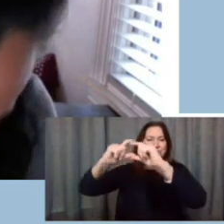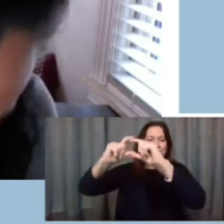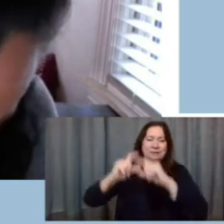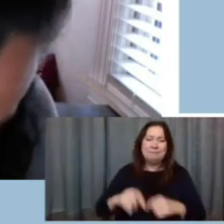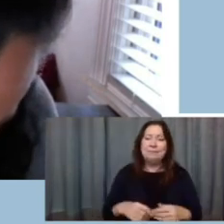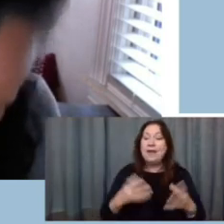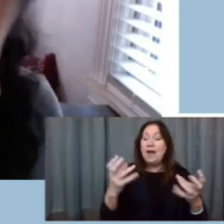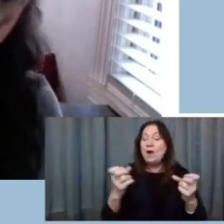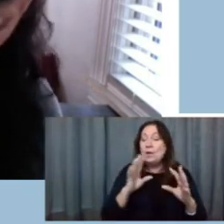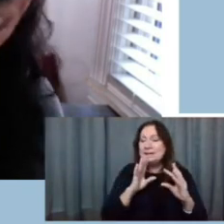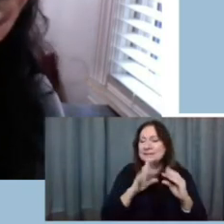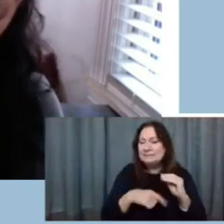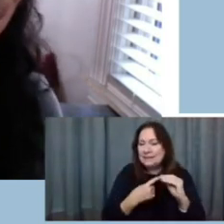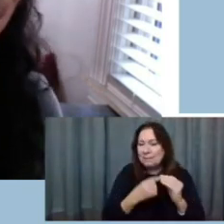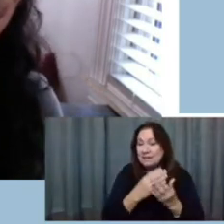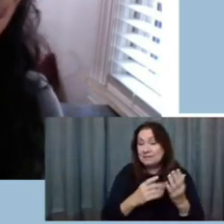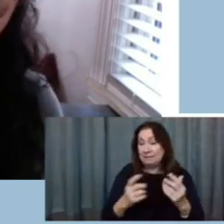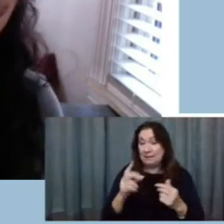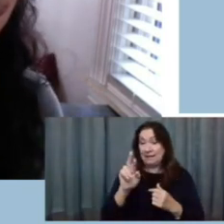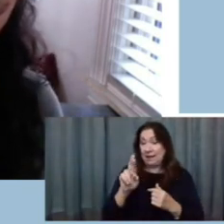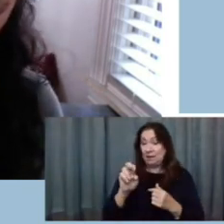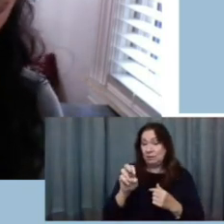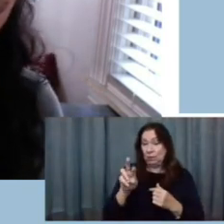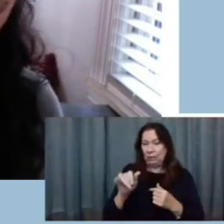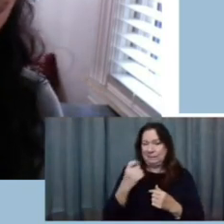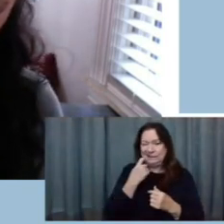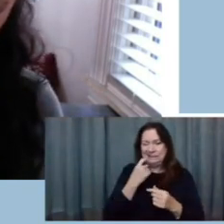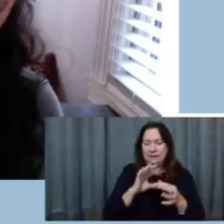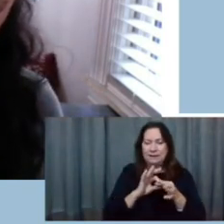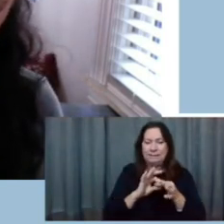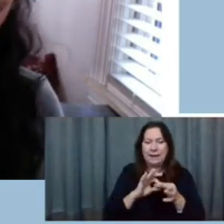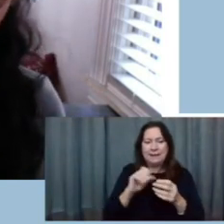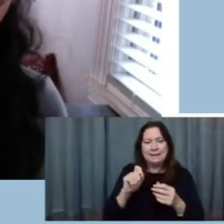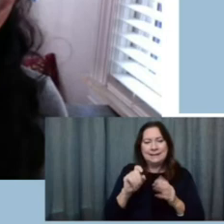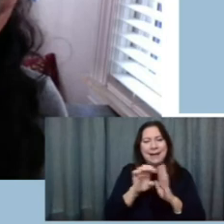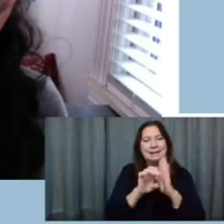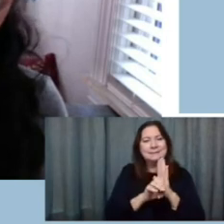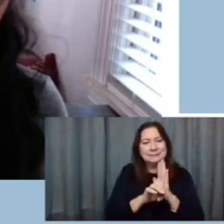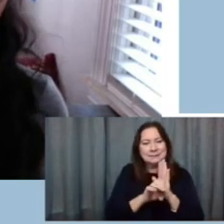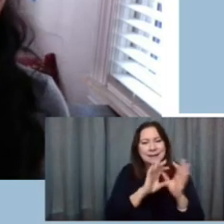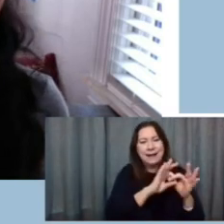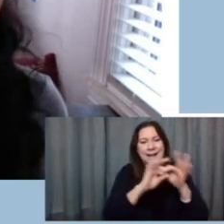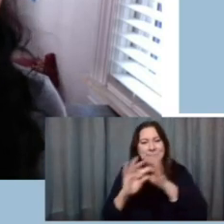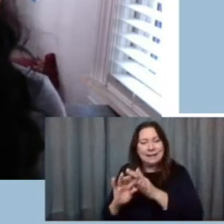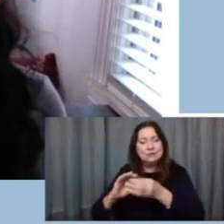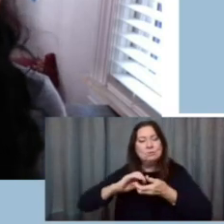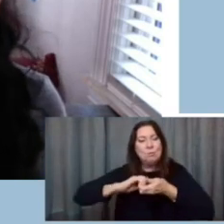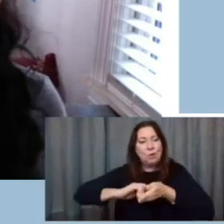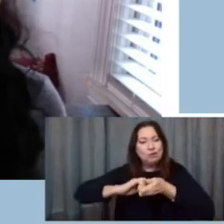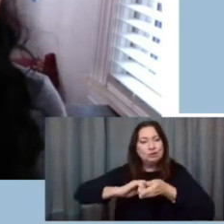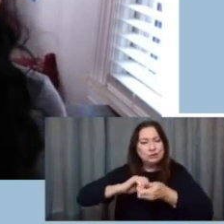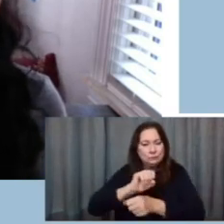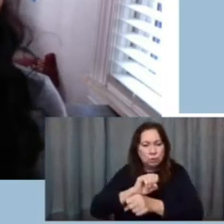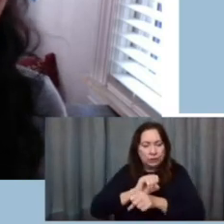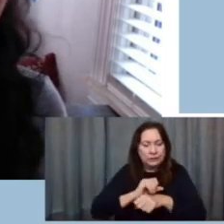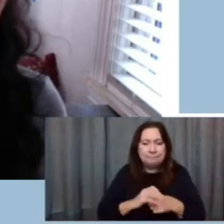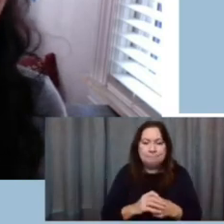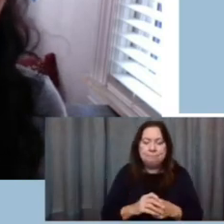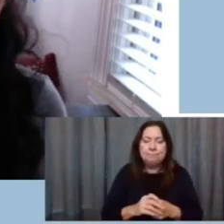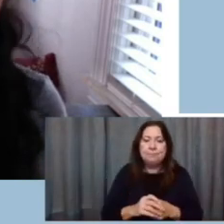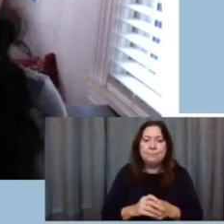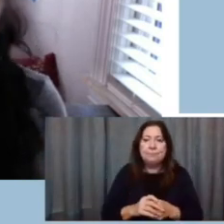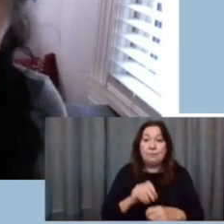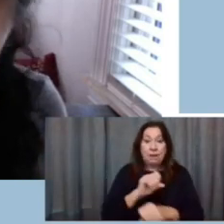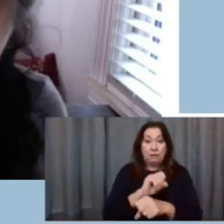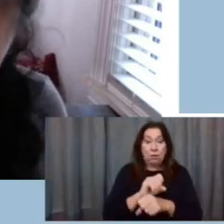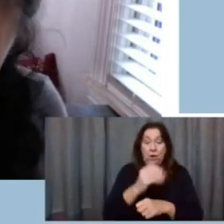speak to something Remy said earlier about axiology and connect it to partnership work, given the work that